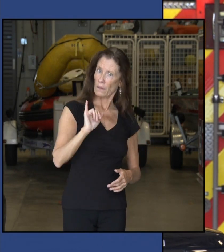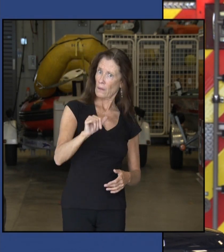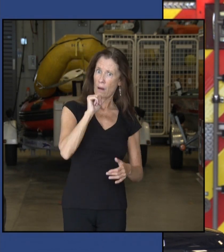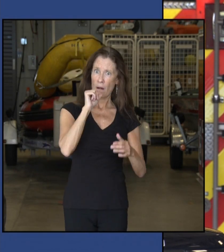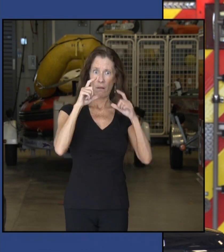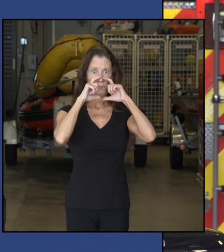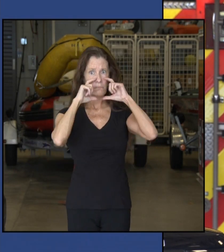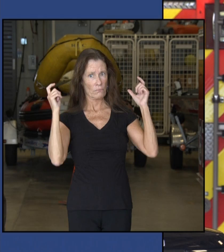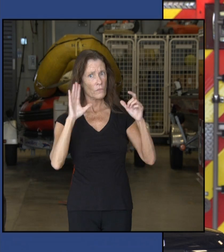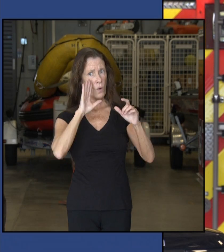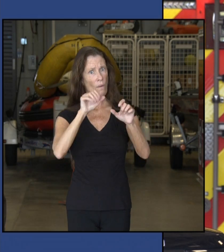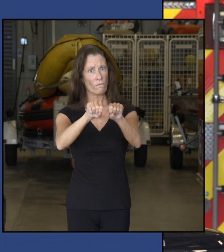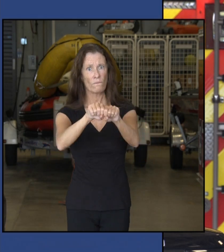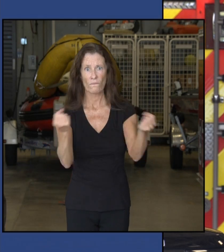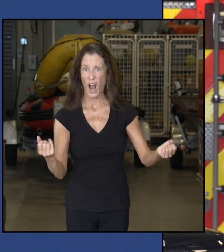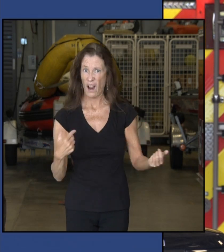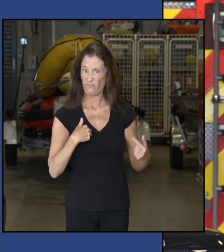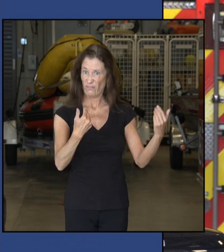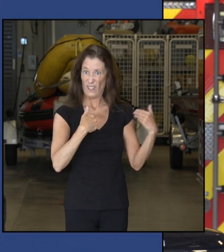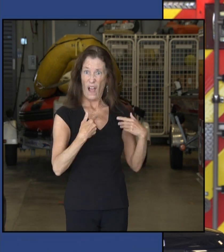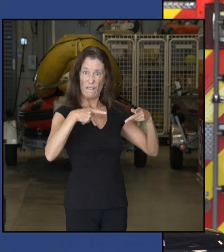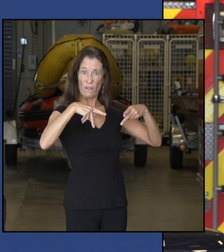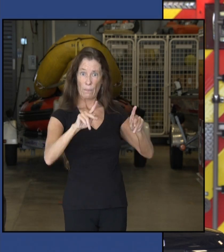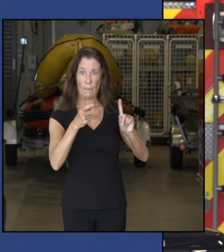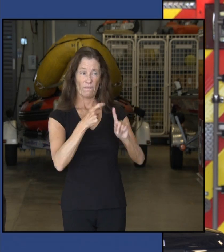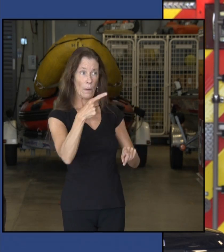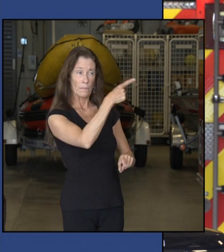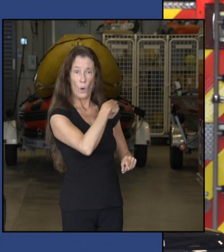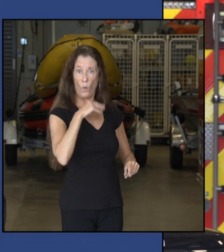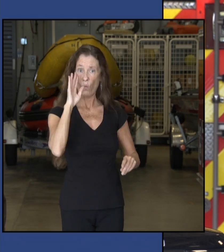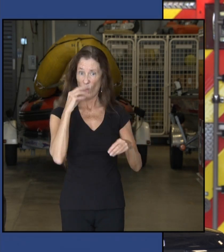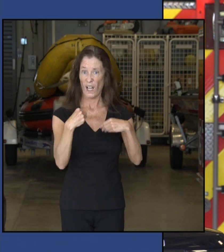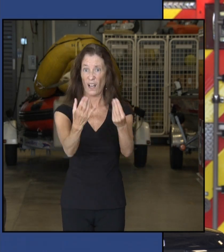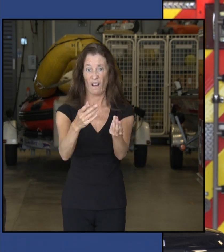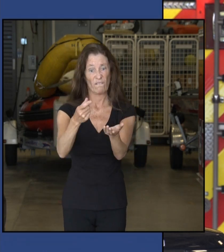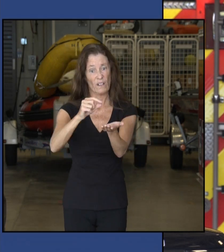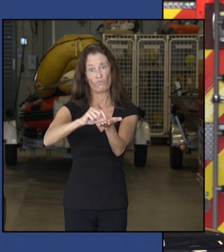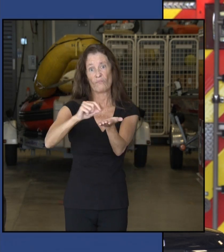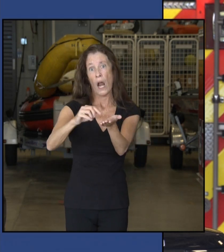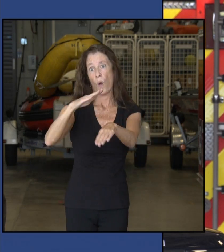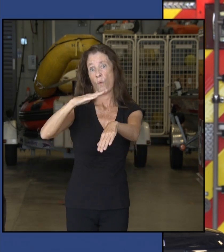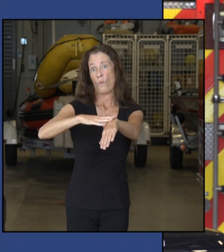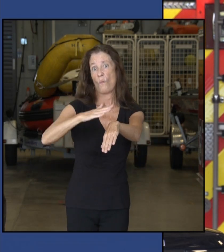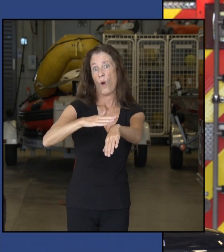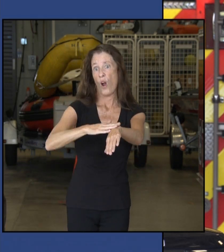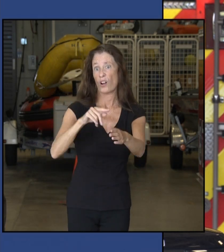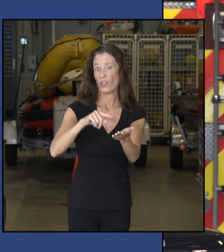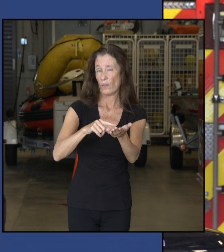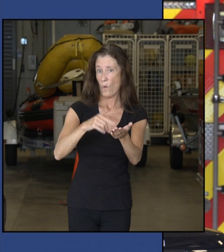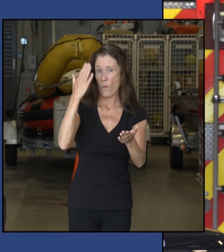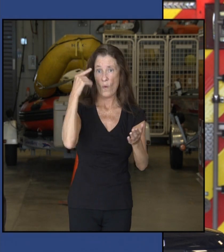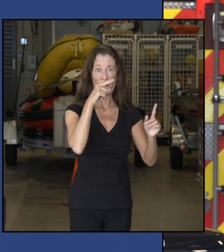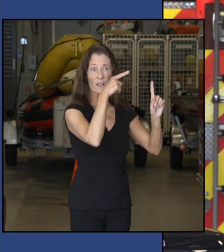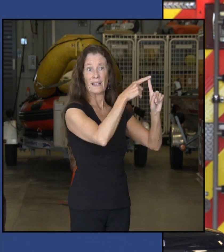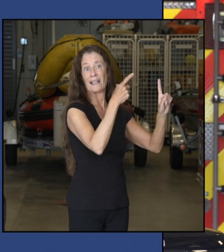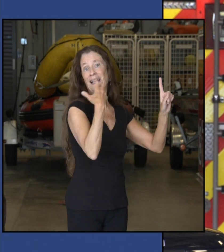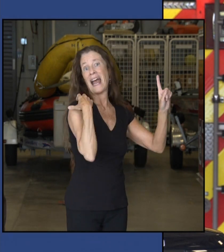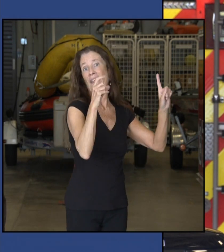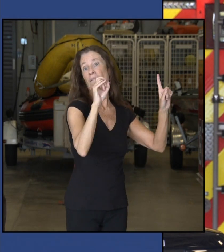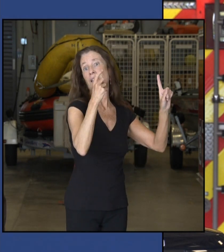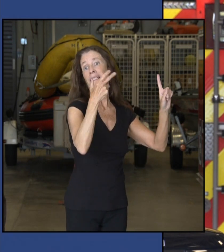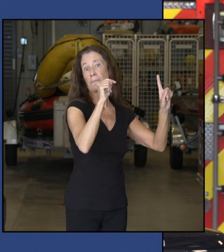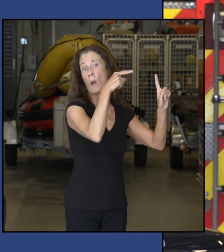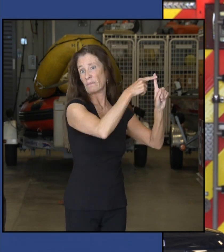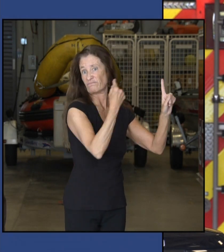and citations, not just under the Food Safety Act, but also under the Disease Prevention and Control Act.